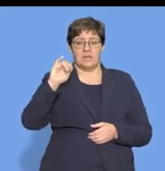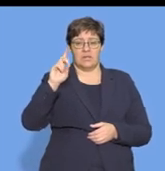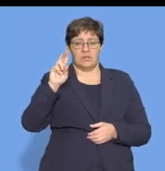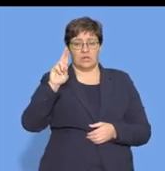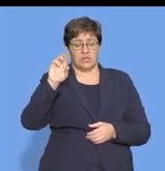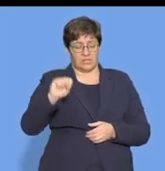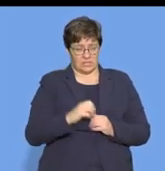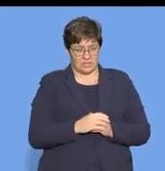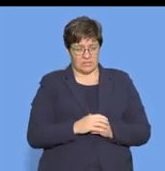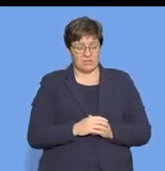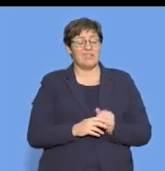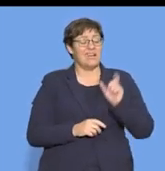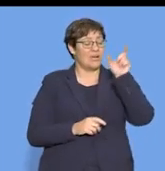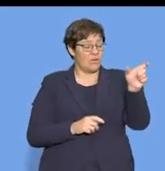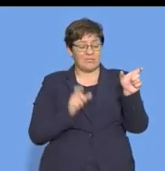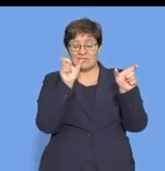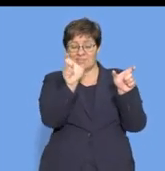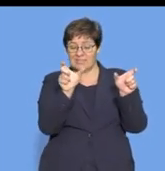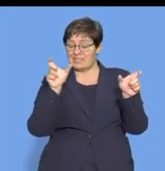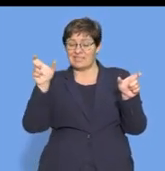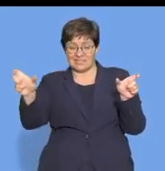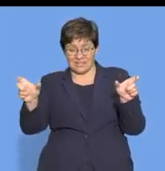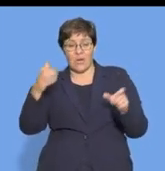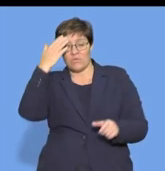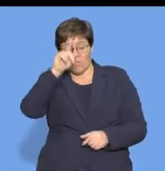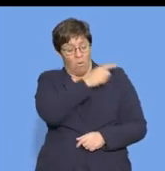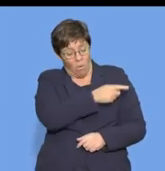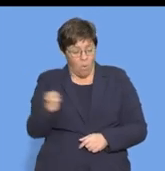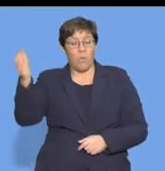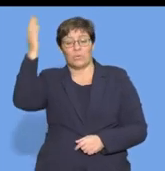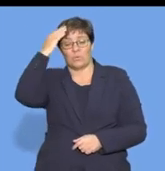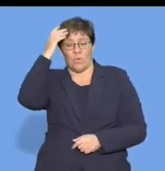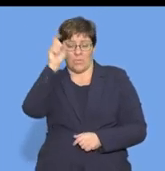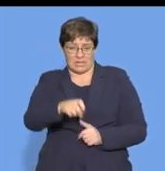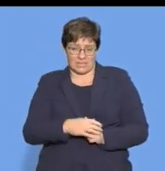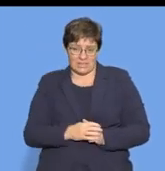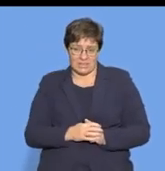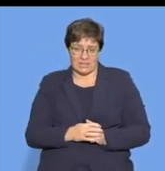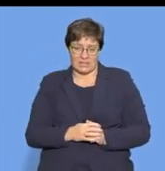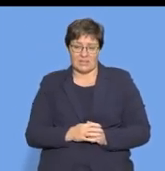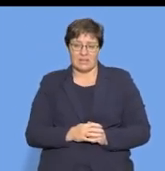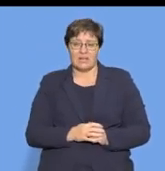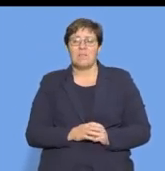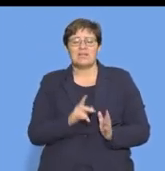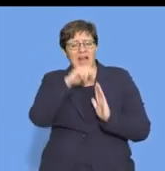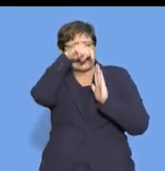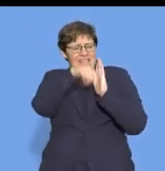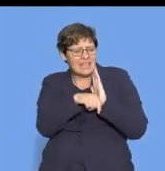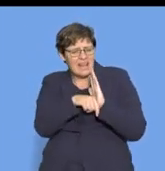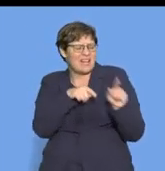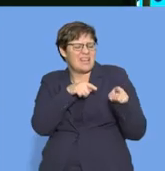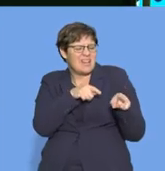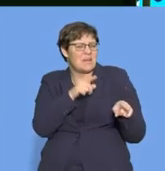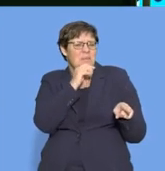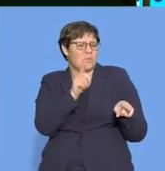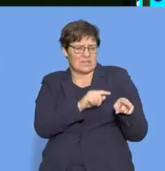know the names of certain of these, well, actually all of them, but what you need to know is there's some detail, and